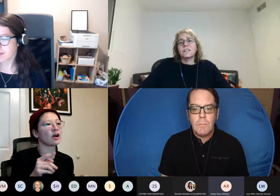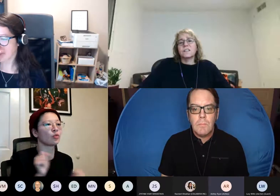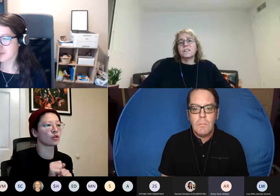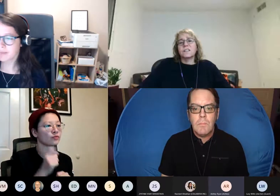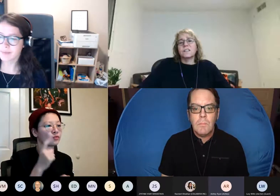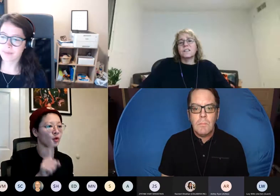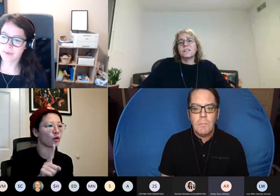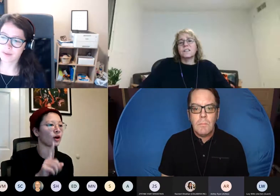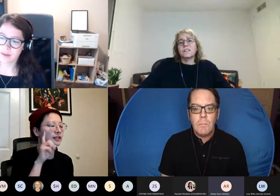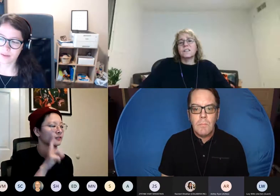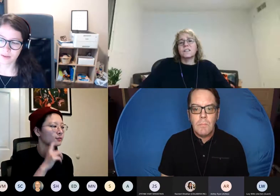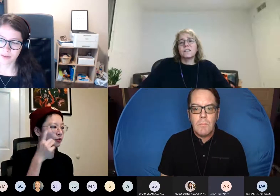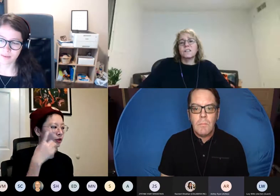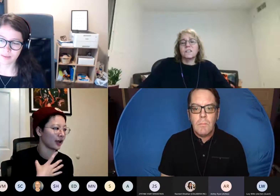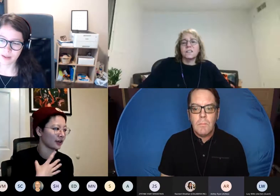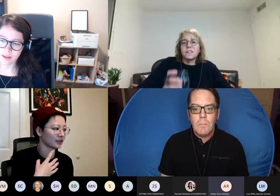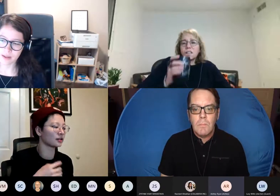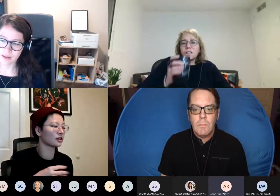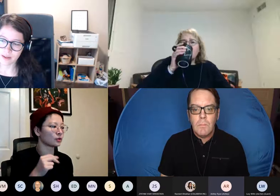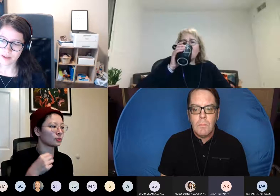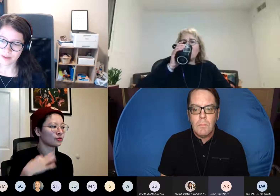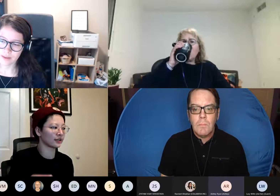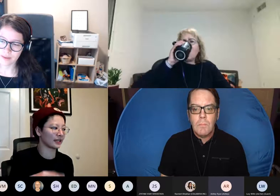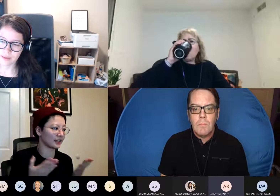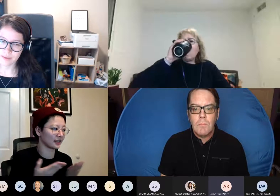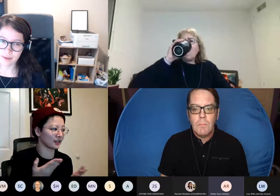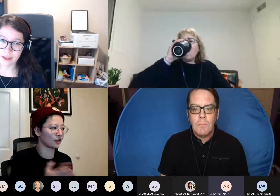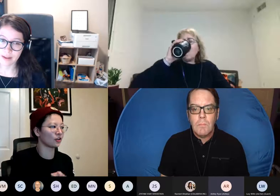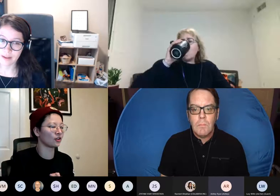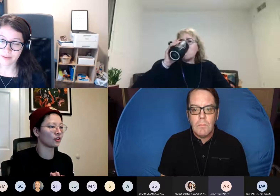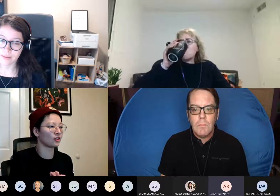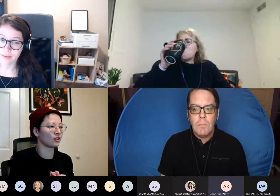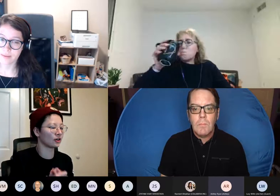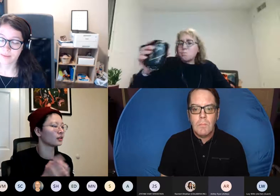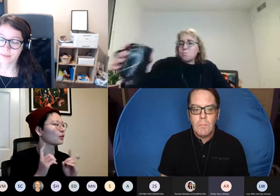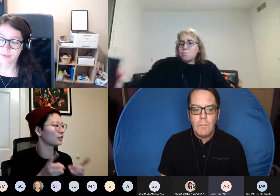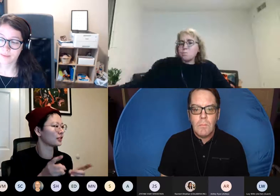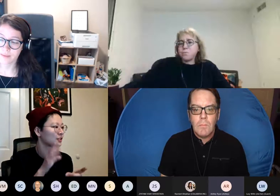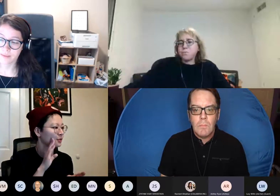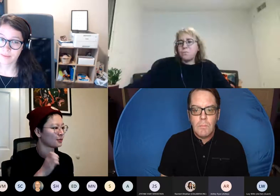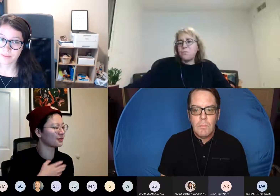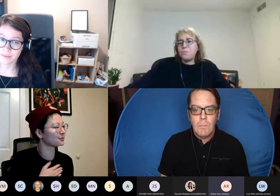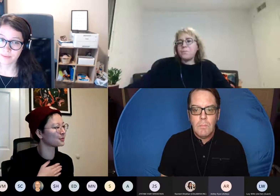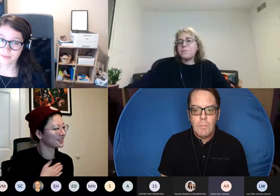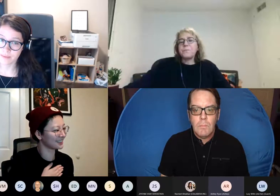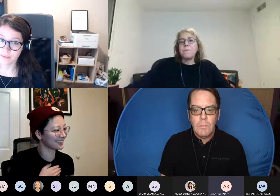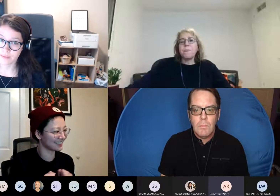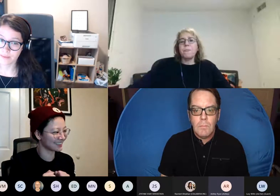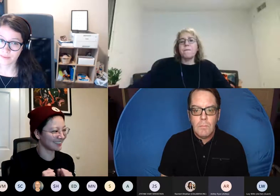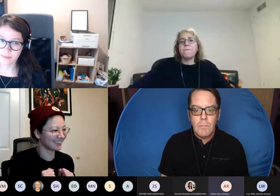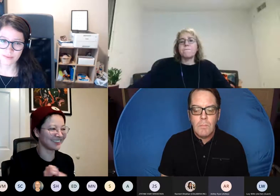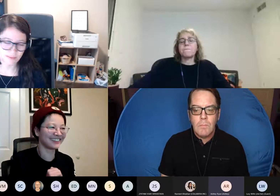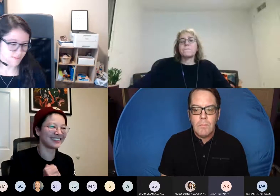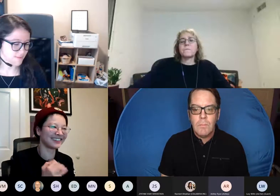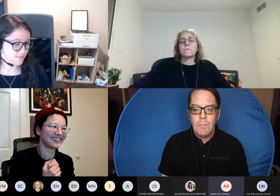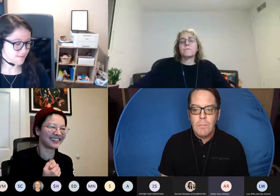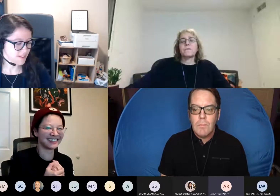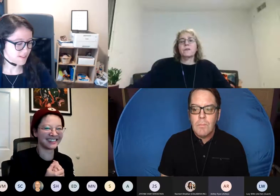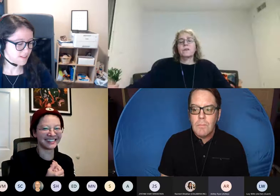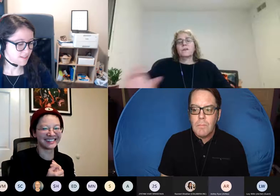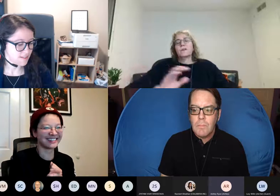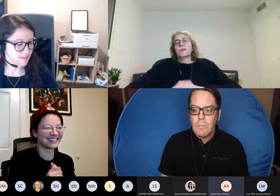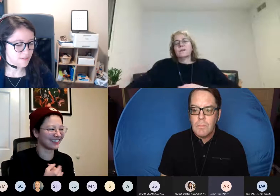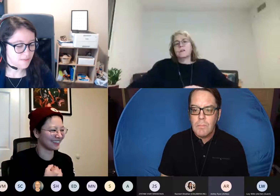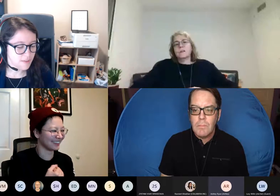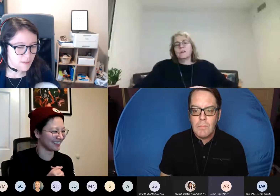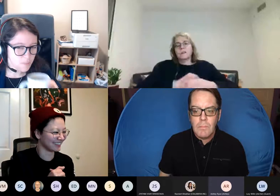nonprofit organization. And I work for Deaf Spotlight, an organization here in Seattle, a nonprofit. If